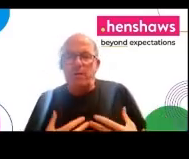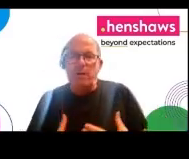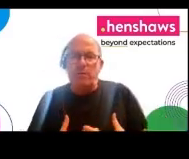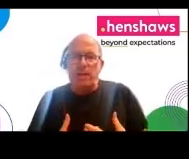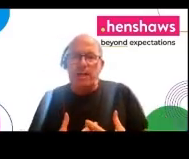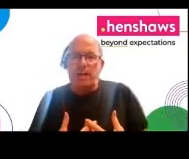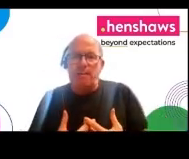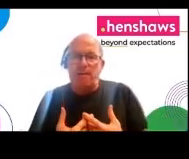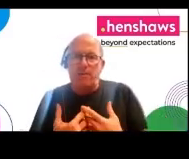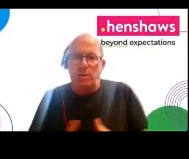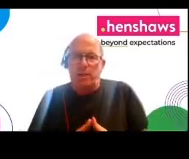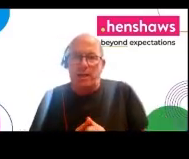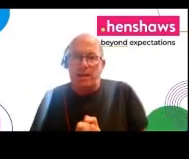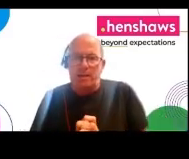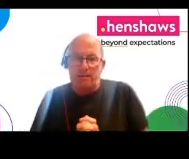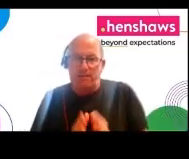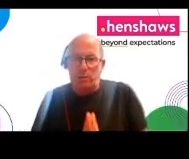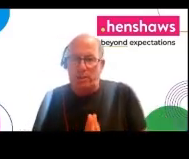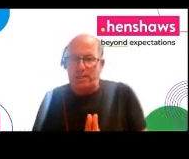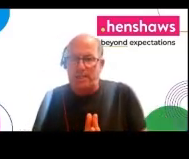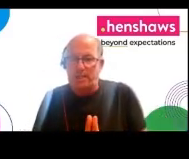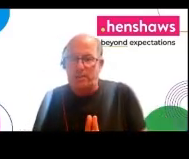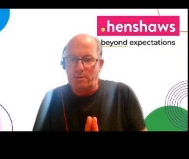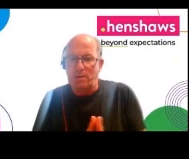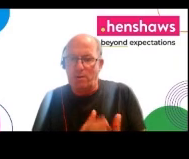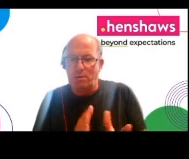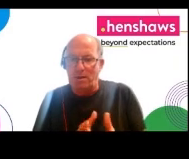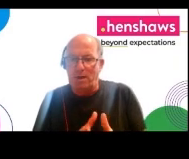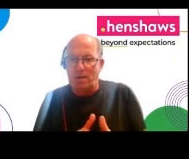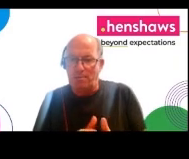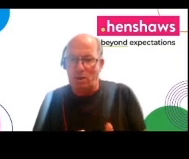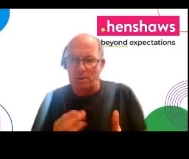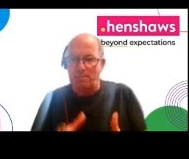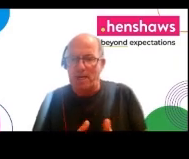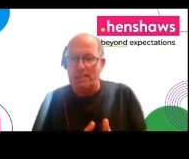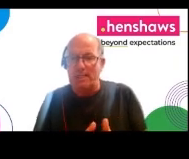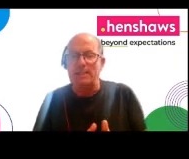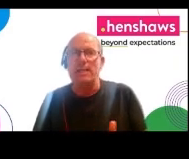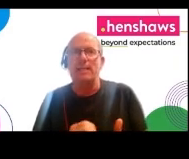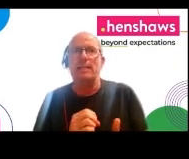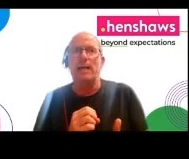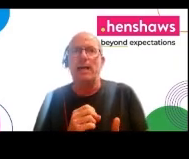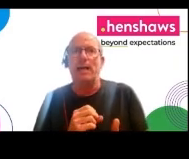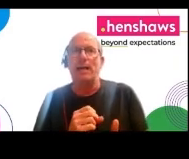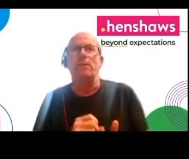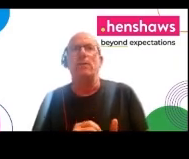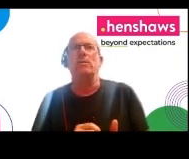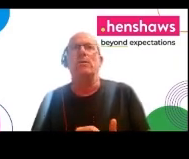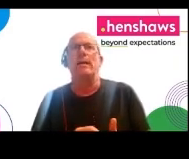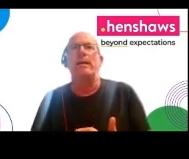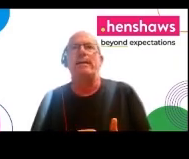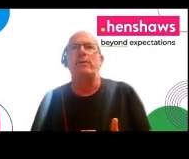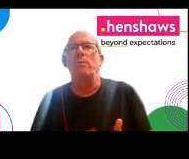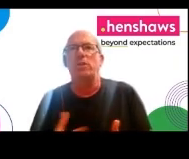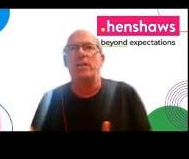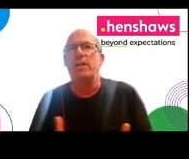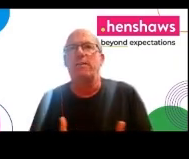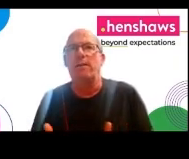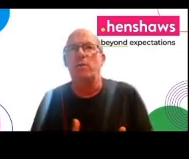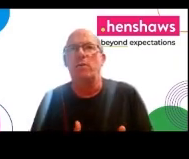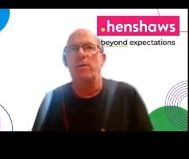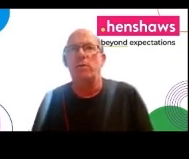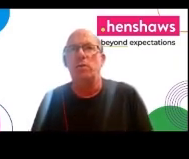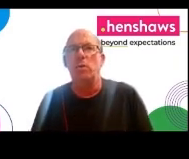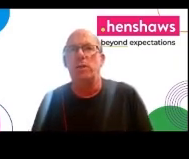So we've covered about the visual settings or display settings that don't